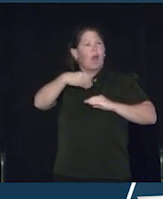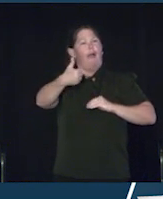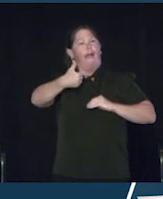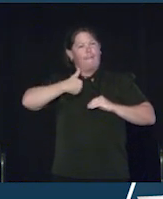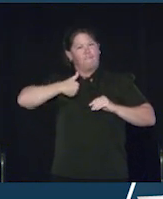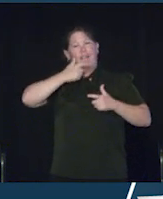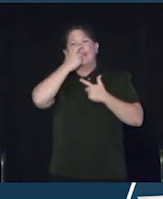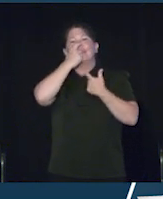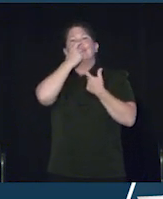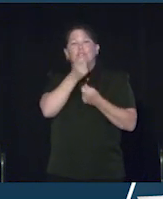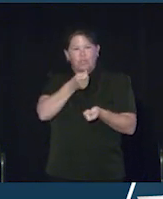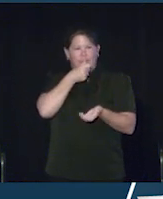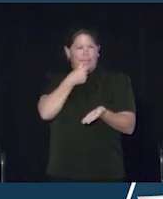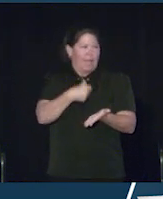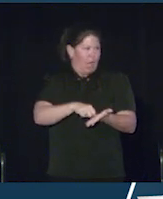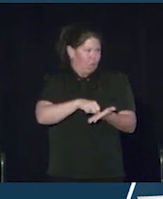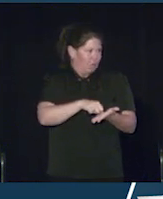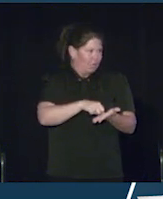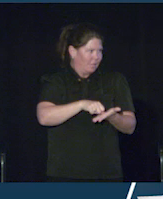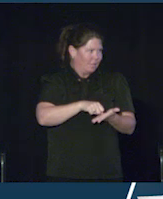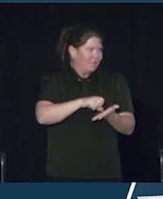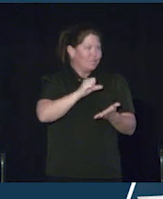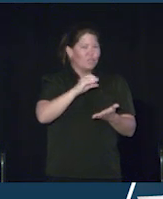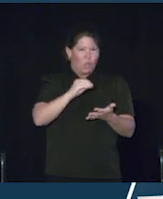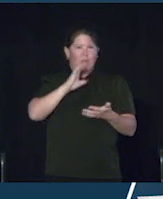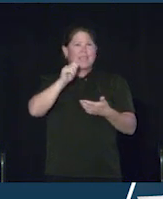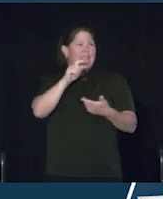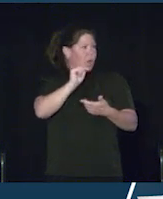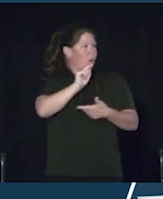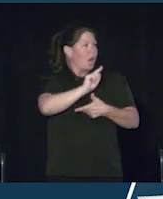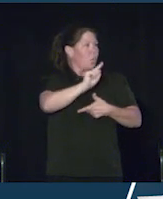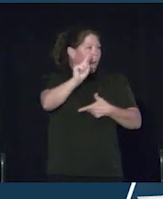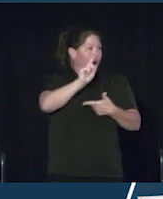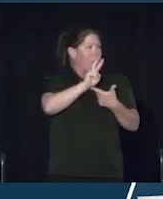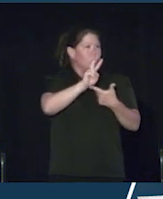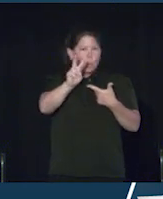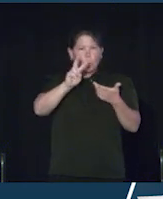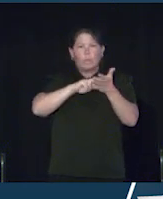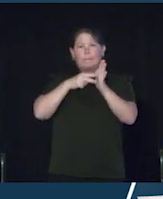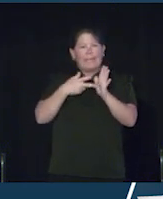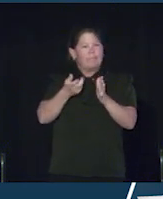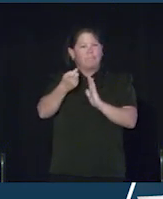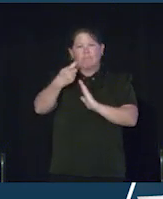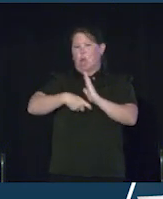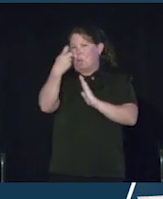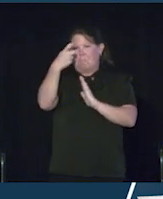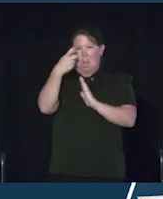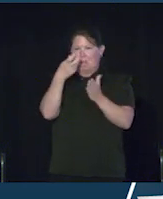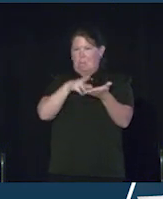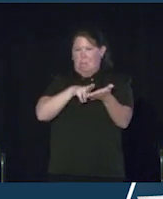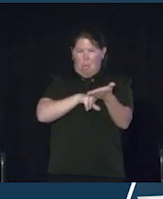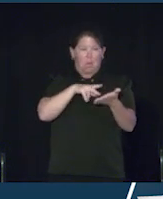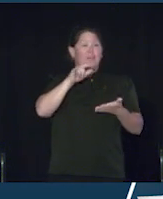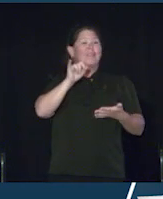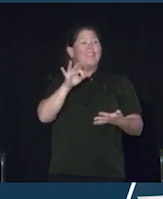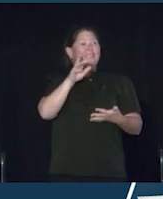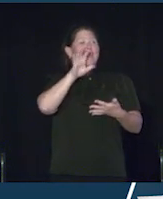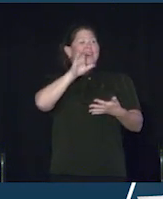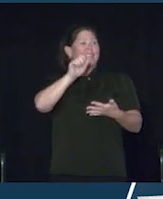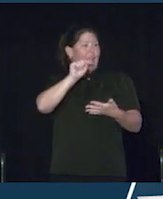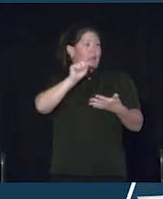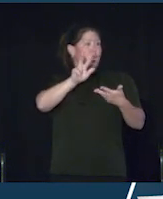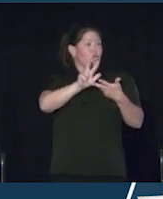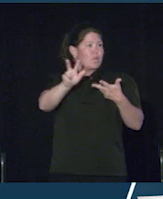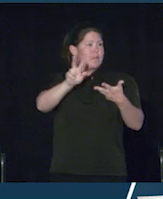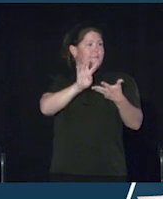pre-enrollment. People who are in categories 1 and 2 are automatically enrolled in the iBudget waiver. Anybody in categories 3, 4, and 5